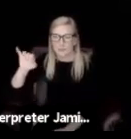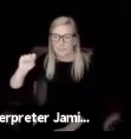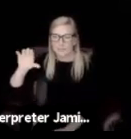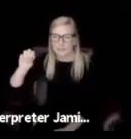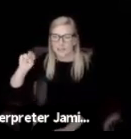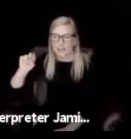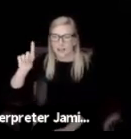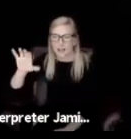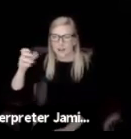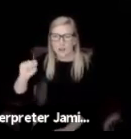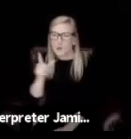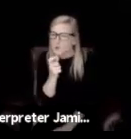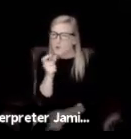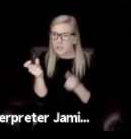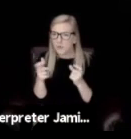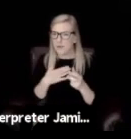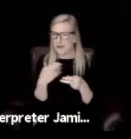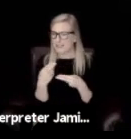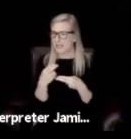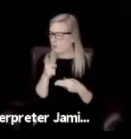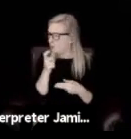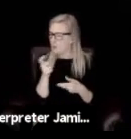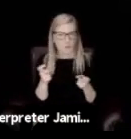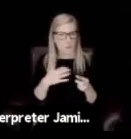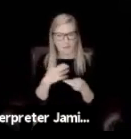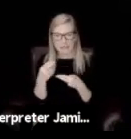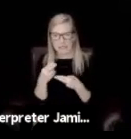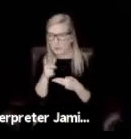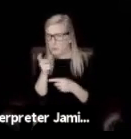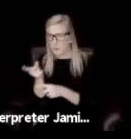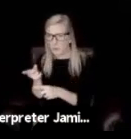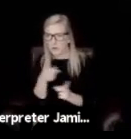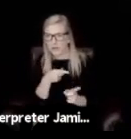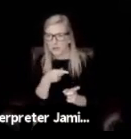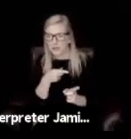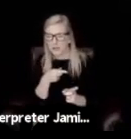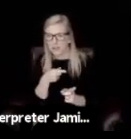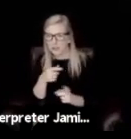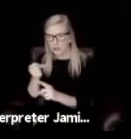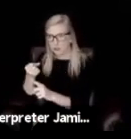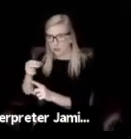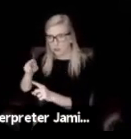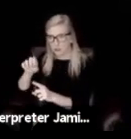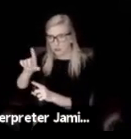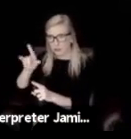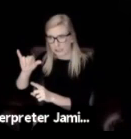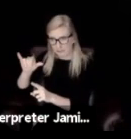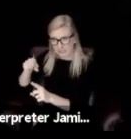are you controlling my slides? Who's controlling my slides? Are you controlling my slides, Shelby? Yes?